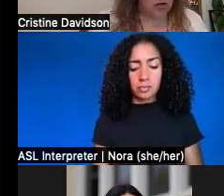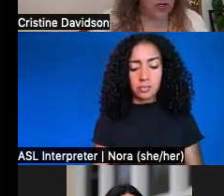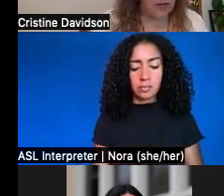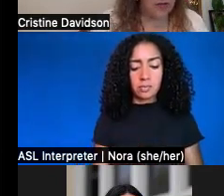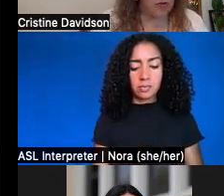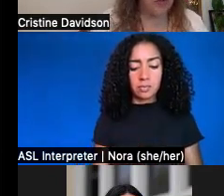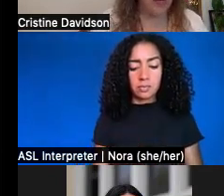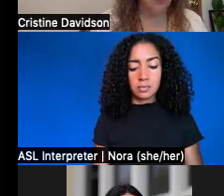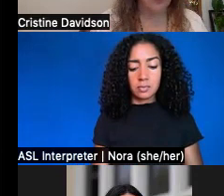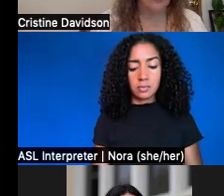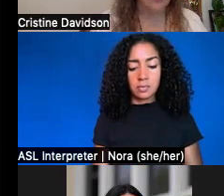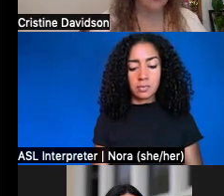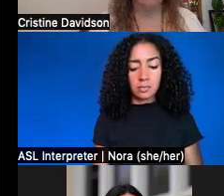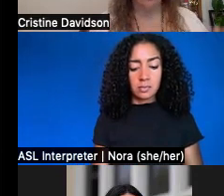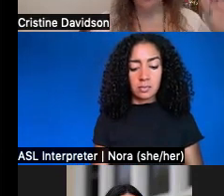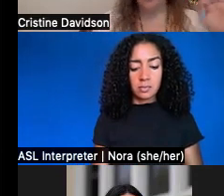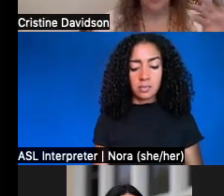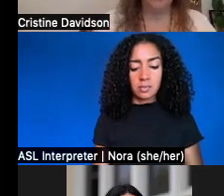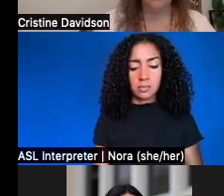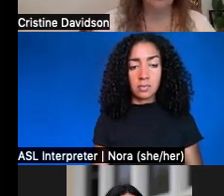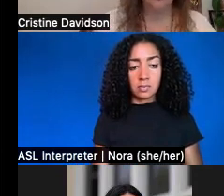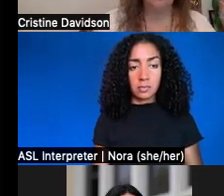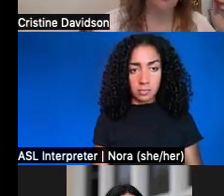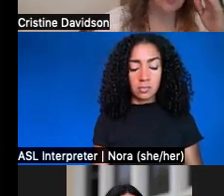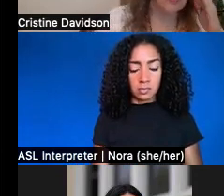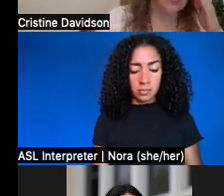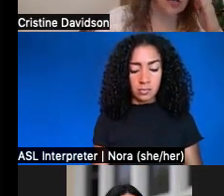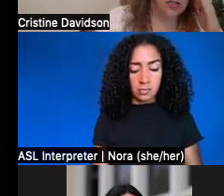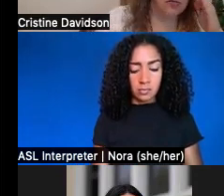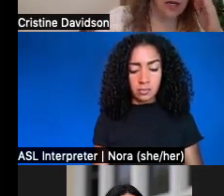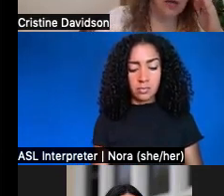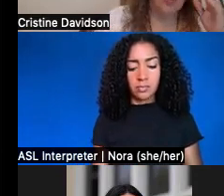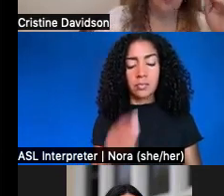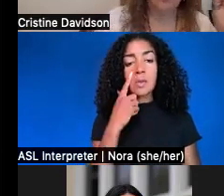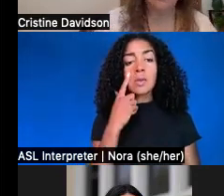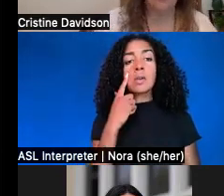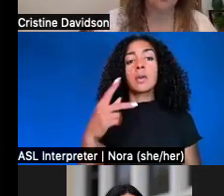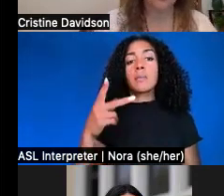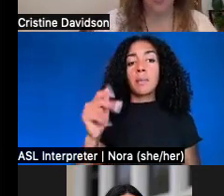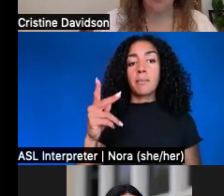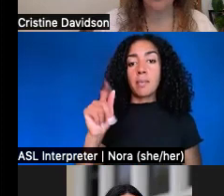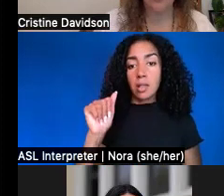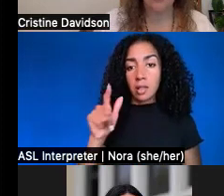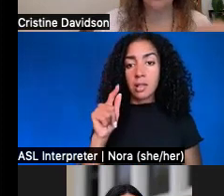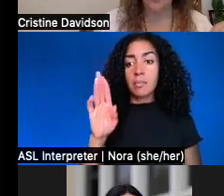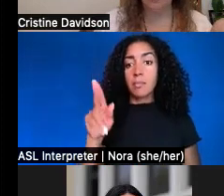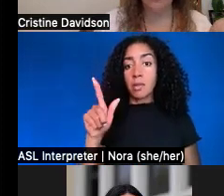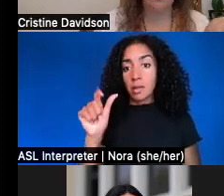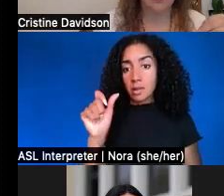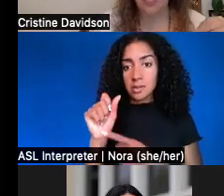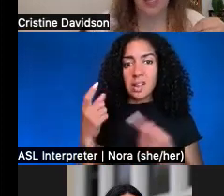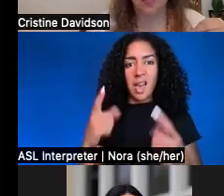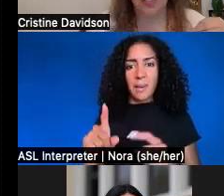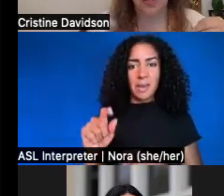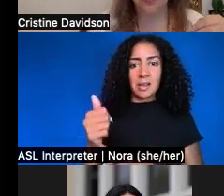So, you know, with the papal bulls and stuff, you know, that happened in the 1400s, right? But it never stopped. It's still